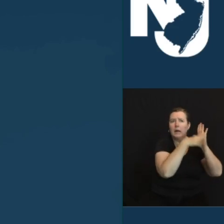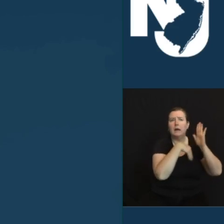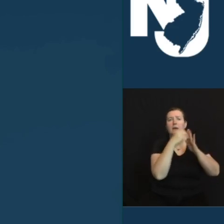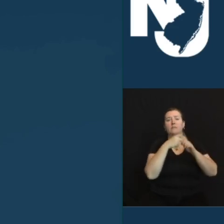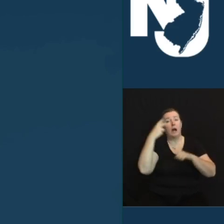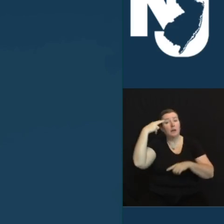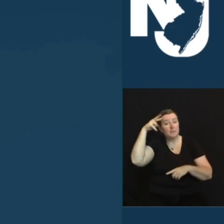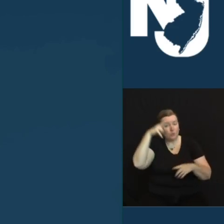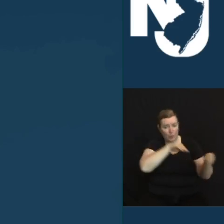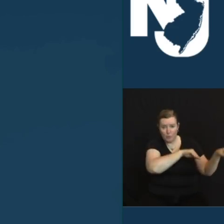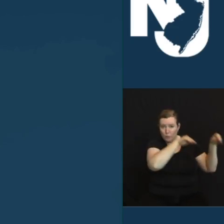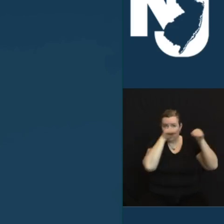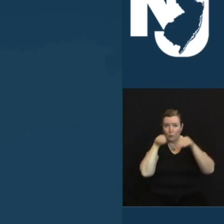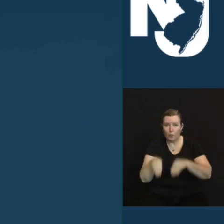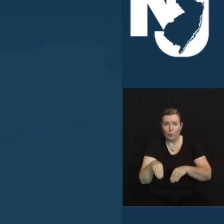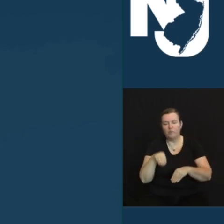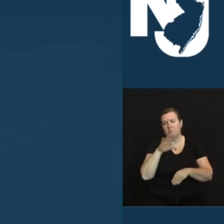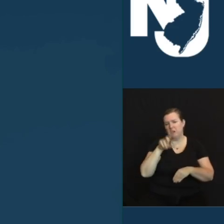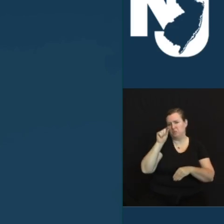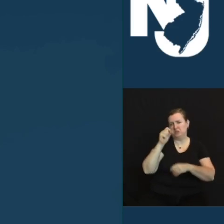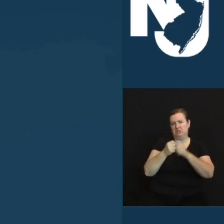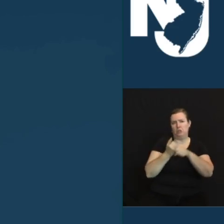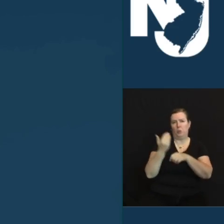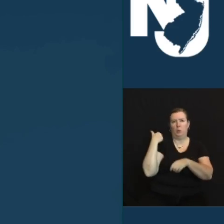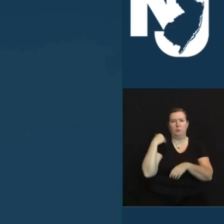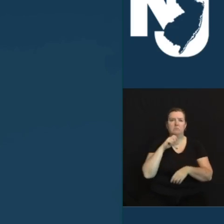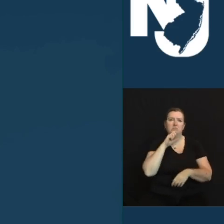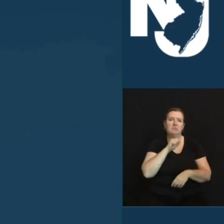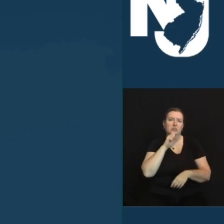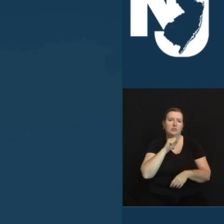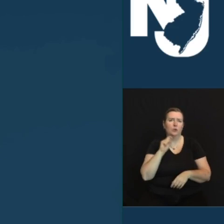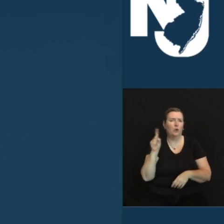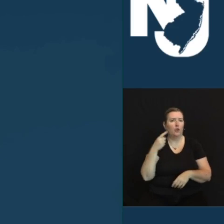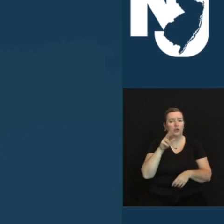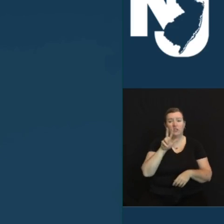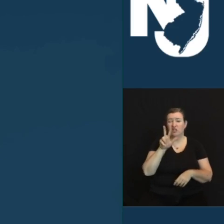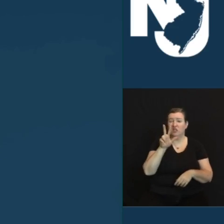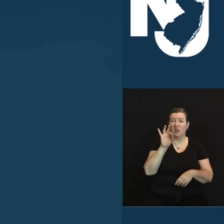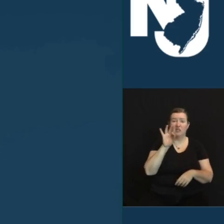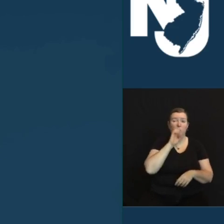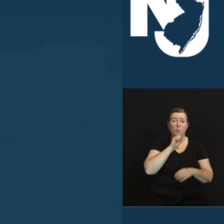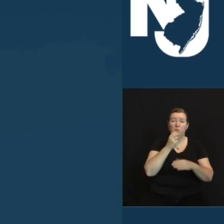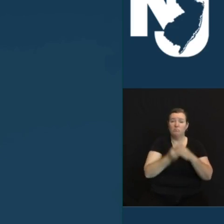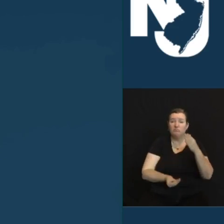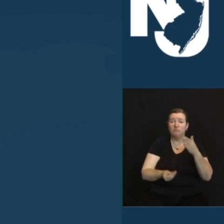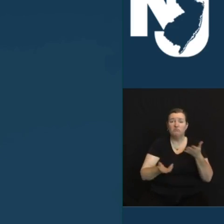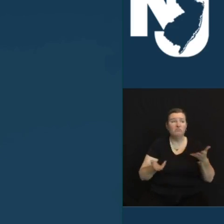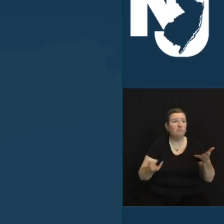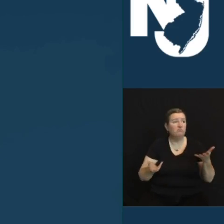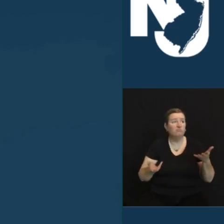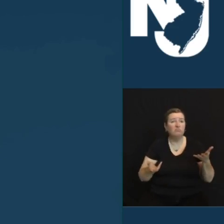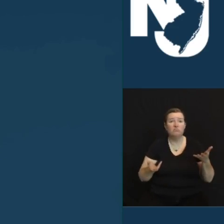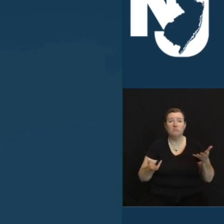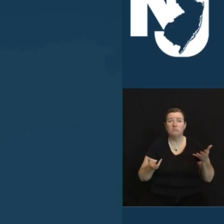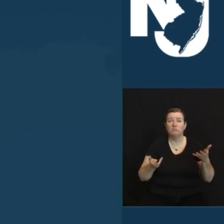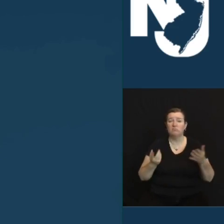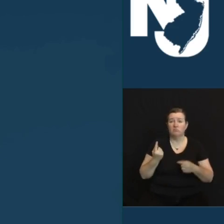20 years ago, and he was only 39 years old when he passed. Last year,